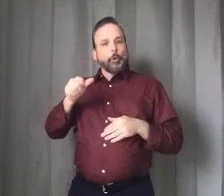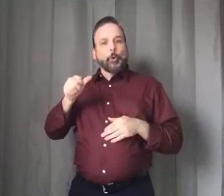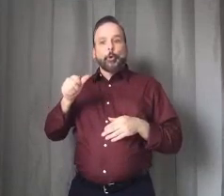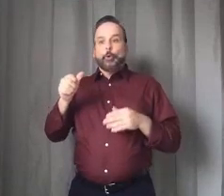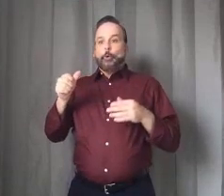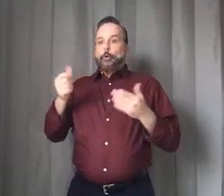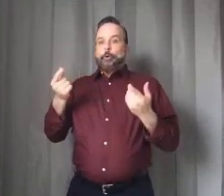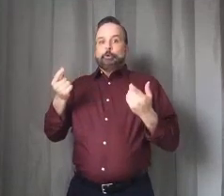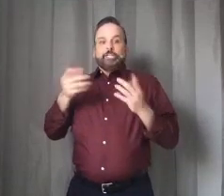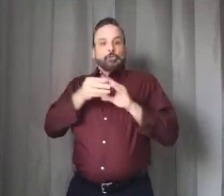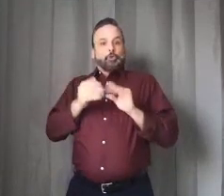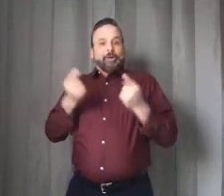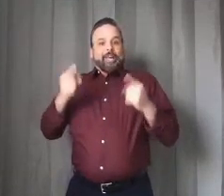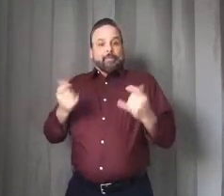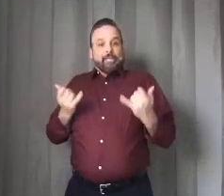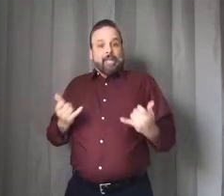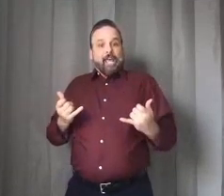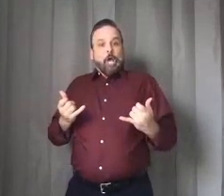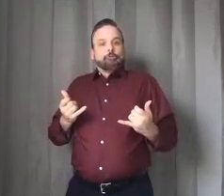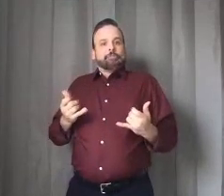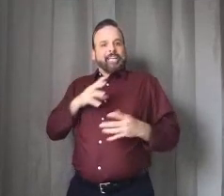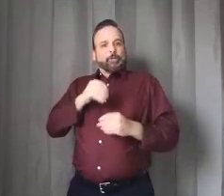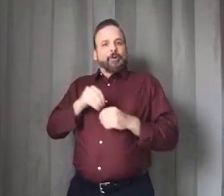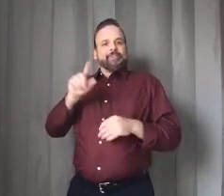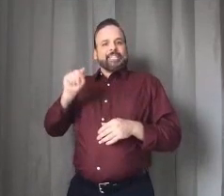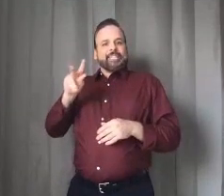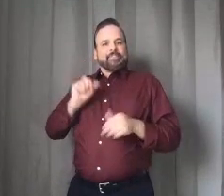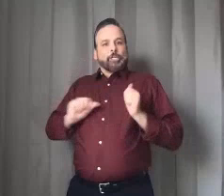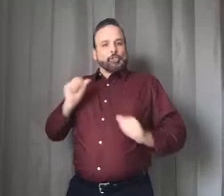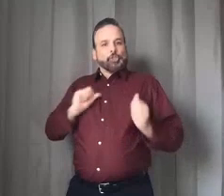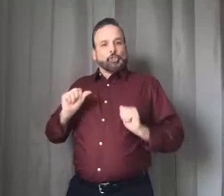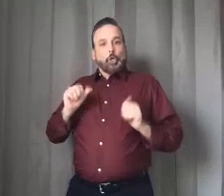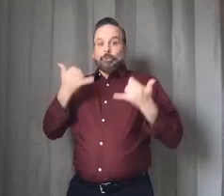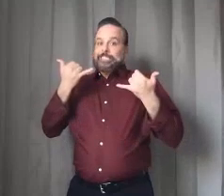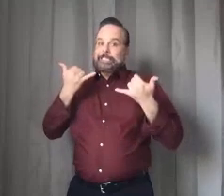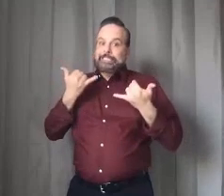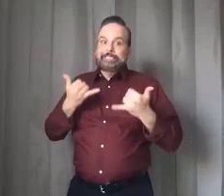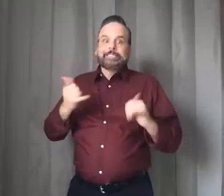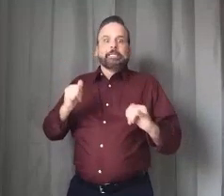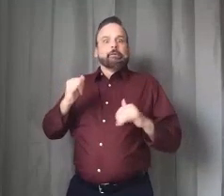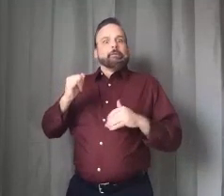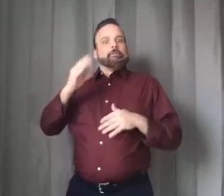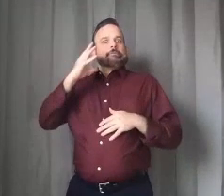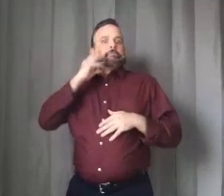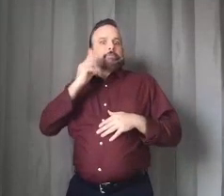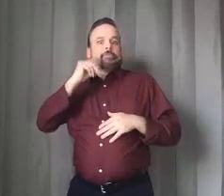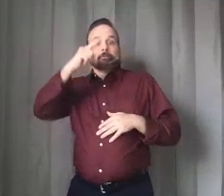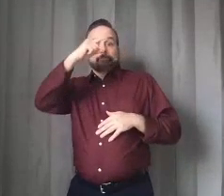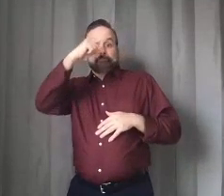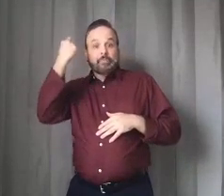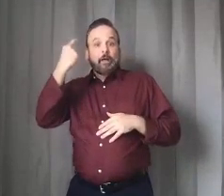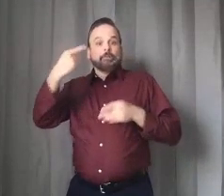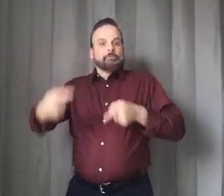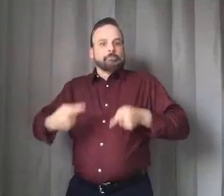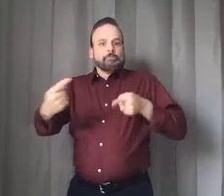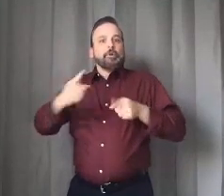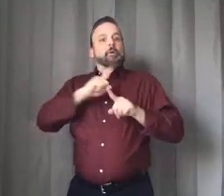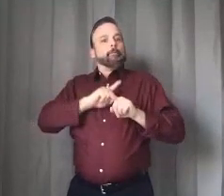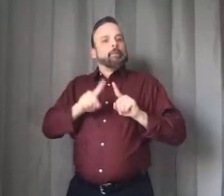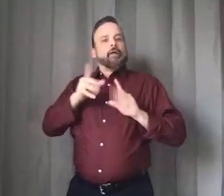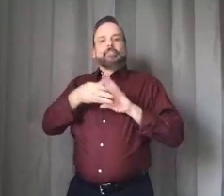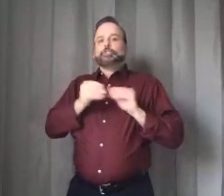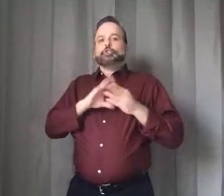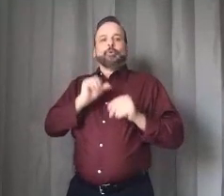contemporary setting. She's in a TV show. She's still dealing with her Blackness, but the story is not about